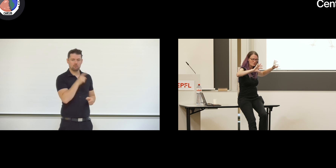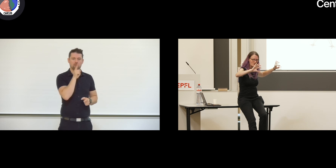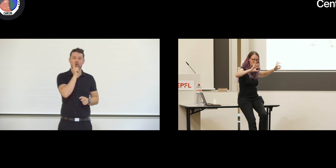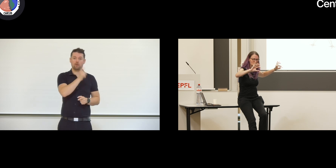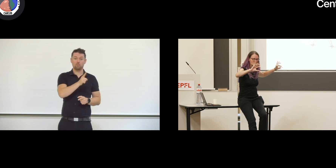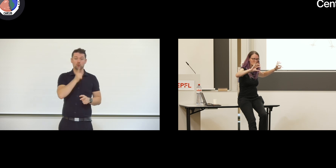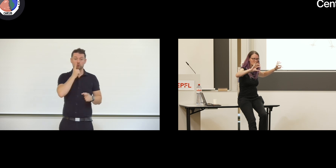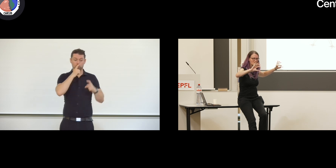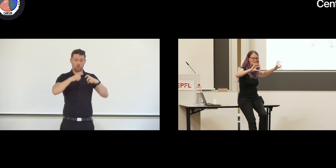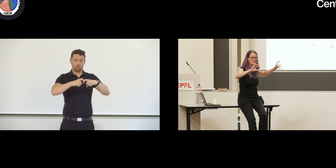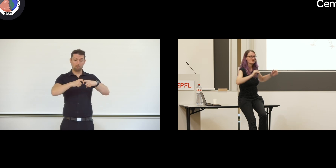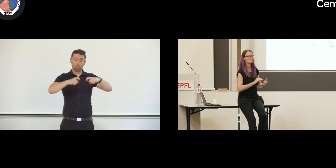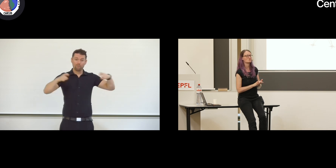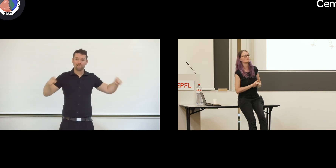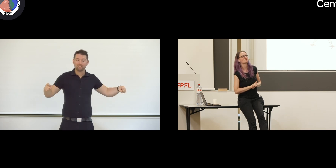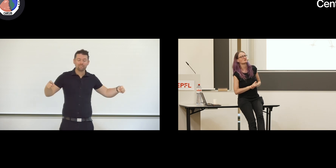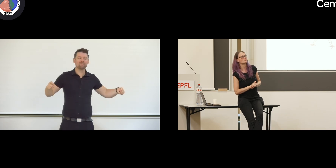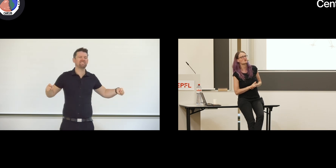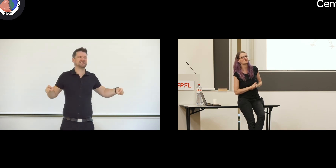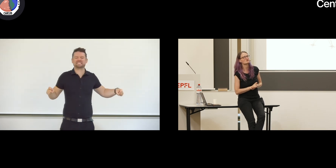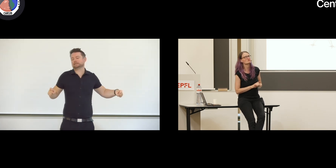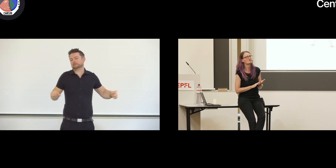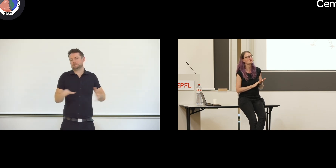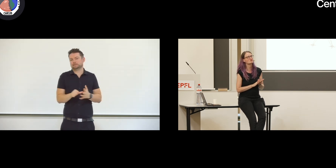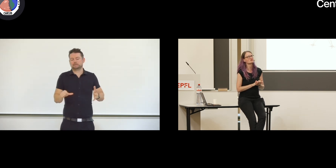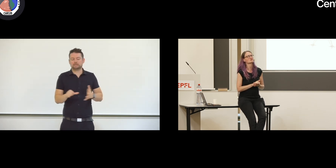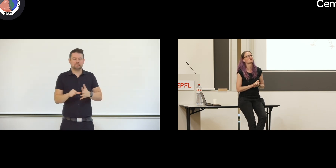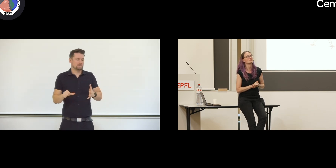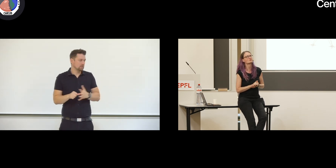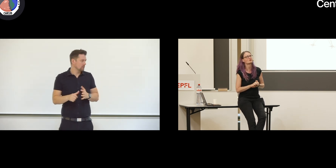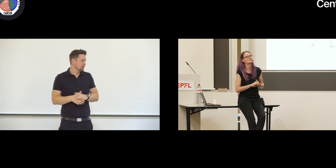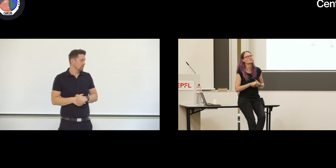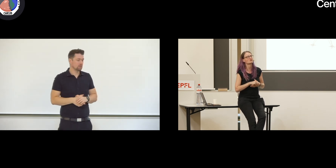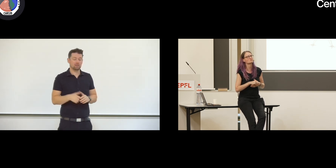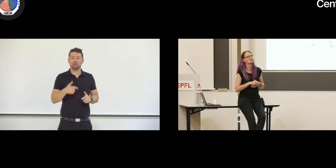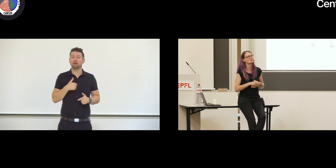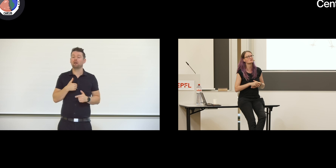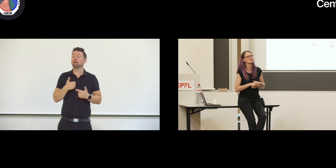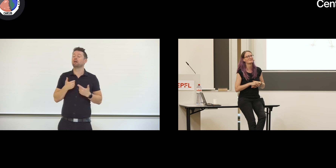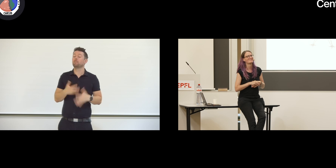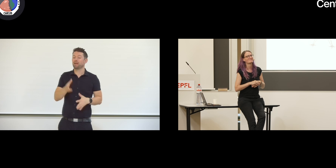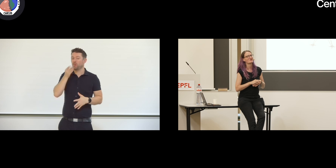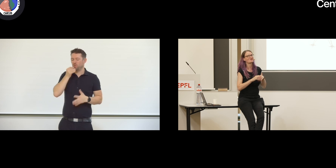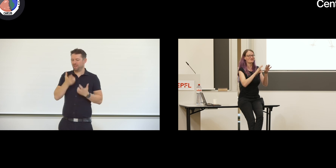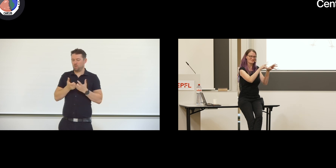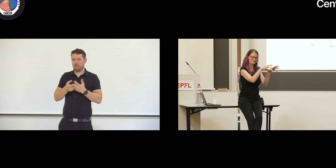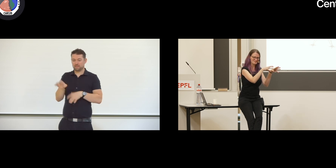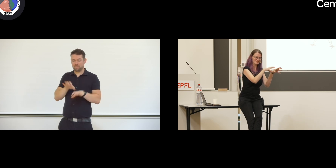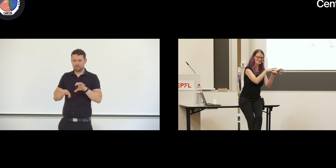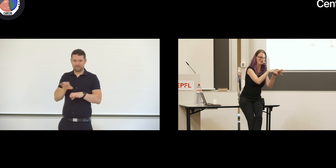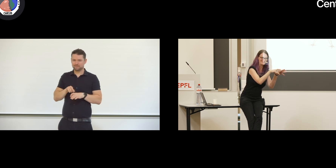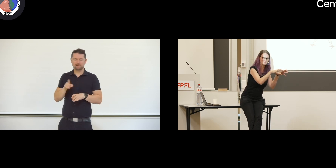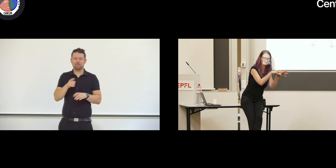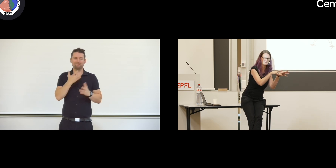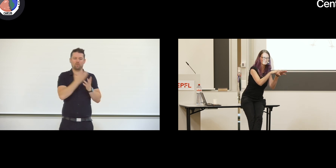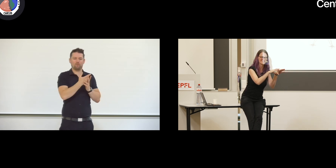them apart, that's more tricky. And that's one of the things that we learned from experiments. Well, not on the space